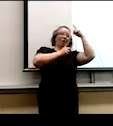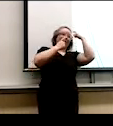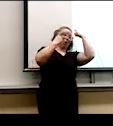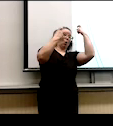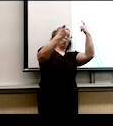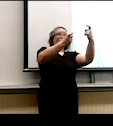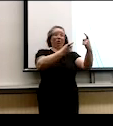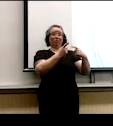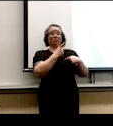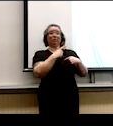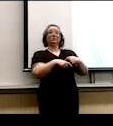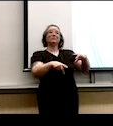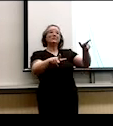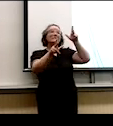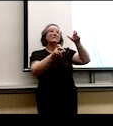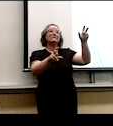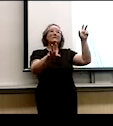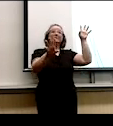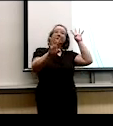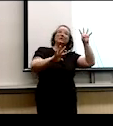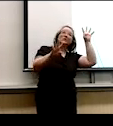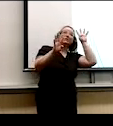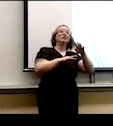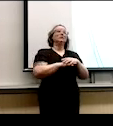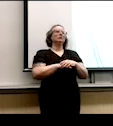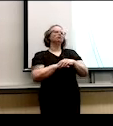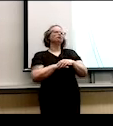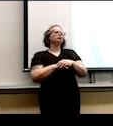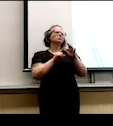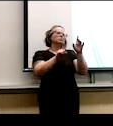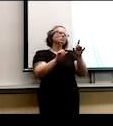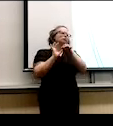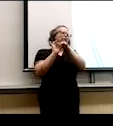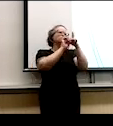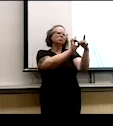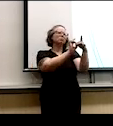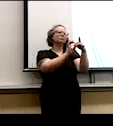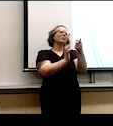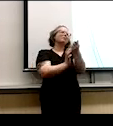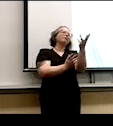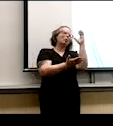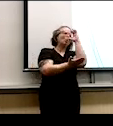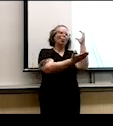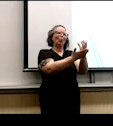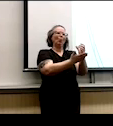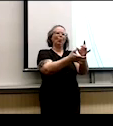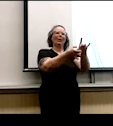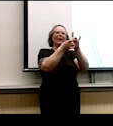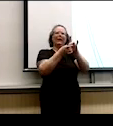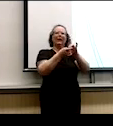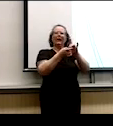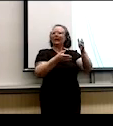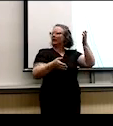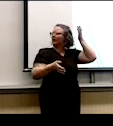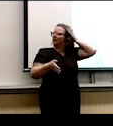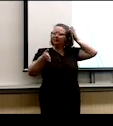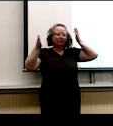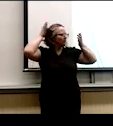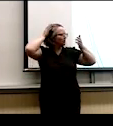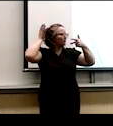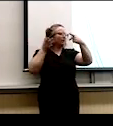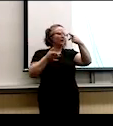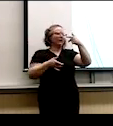for the parietal lobe. the Cornell scale for depressive symptoms and dementia. It's